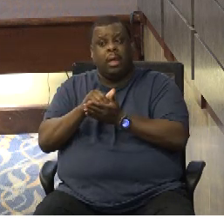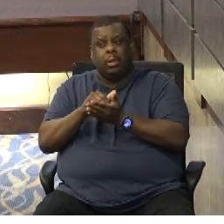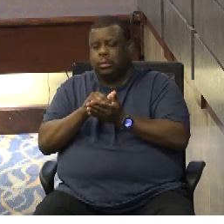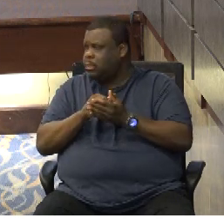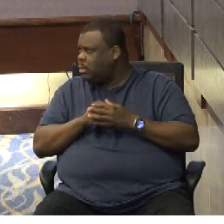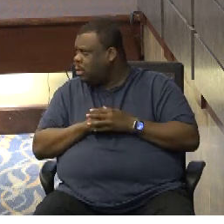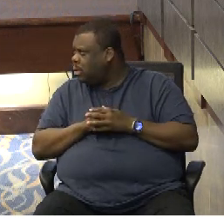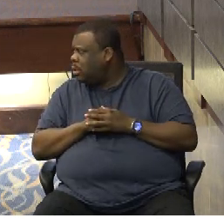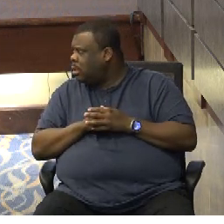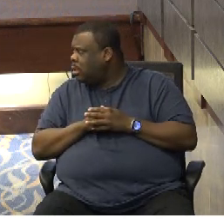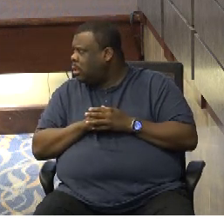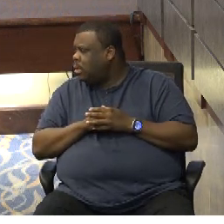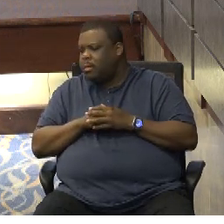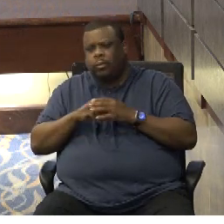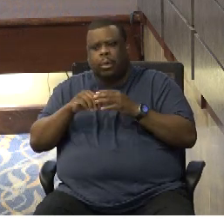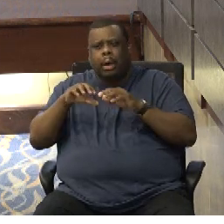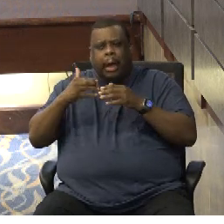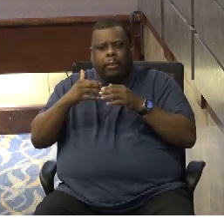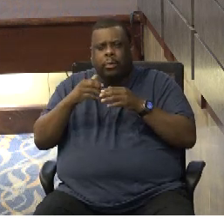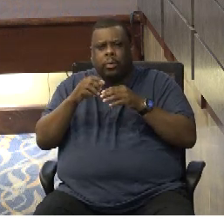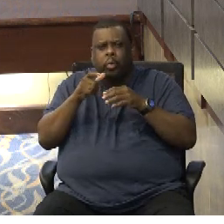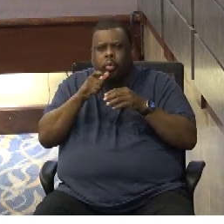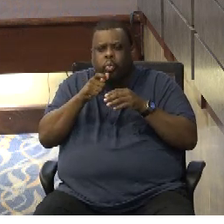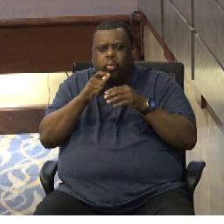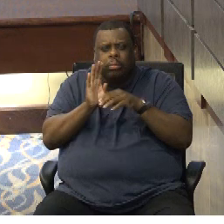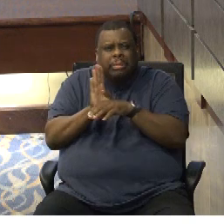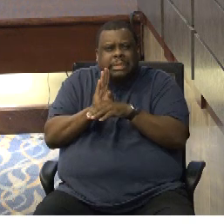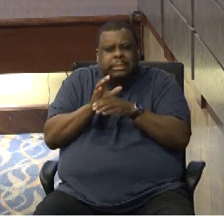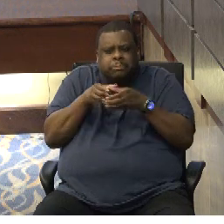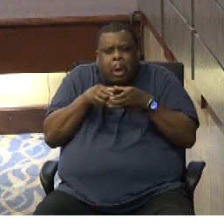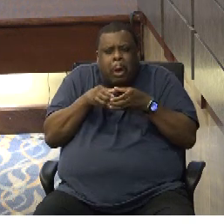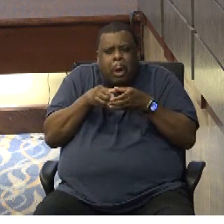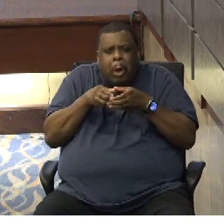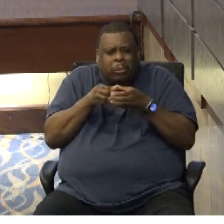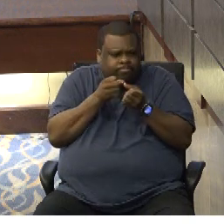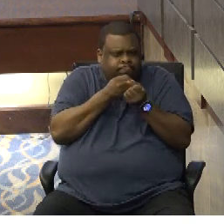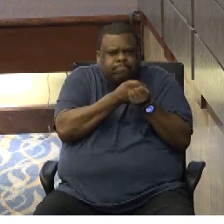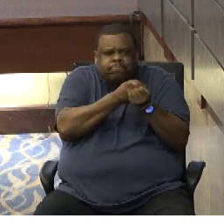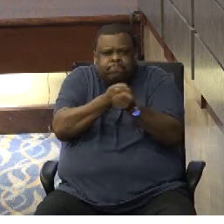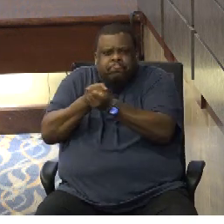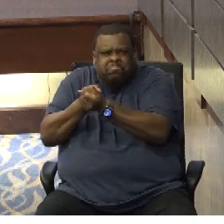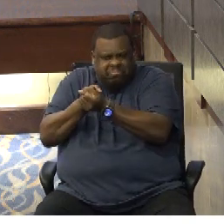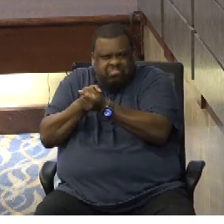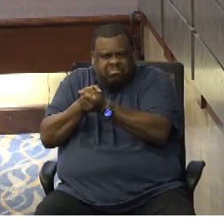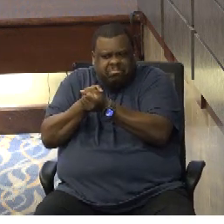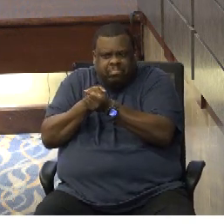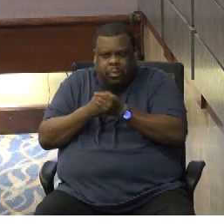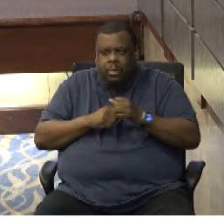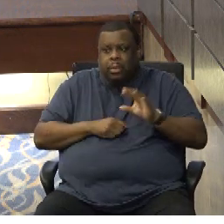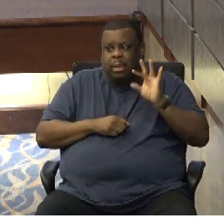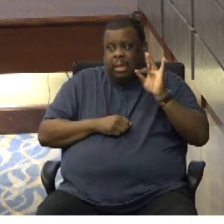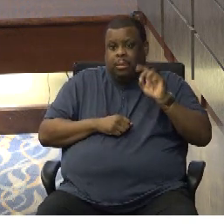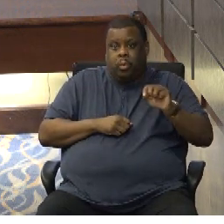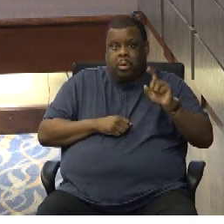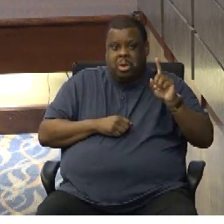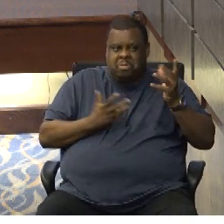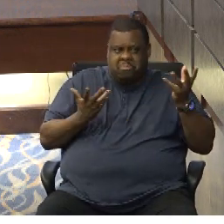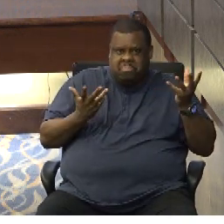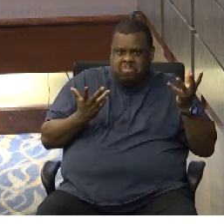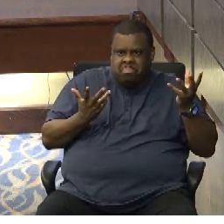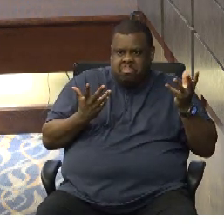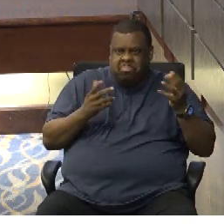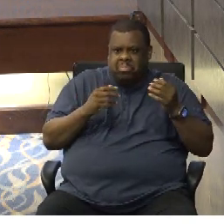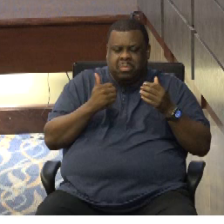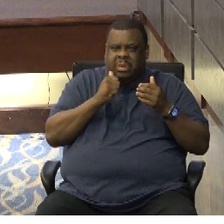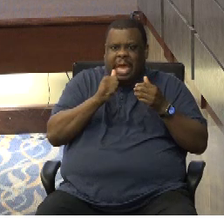Win small business program, leaving a final total of about $8.1 million that's not committed or assigned to any specific